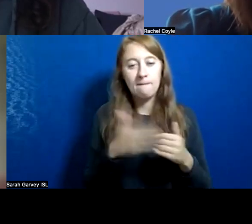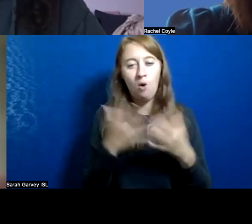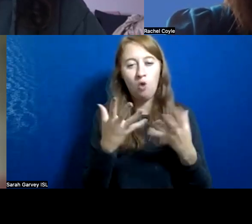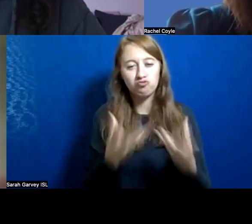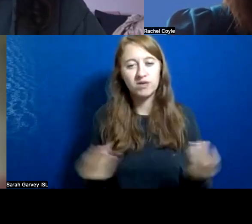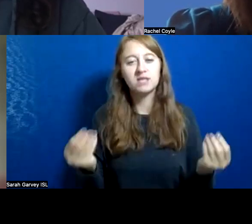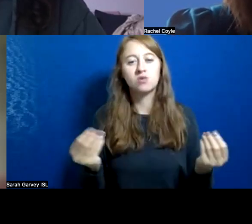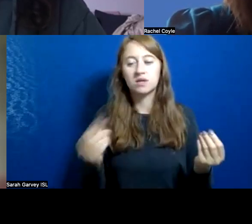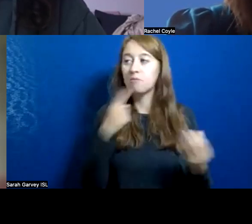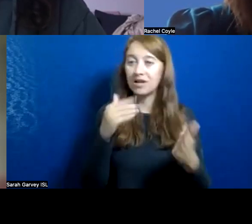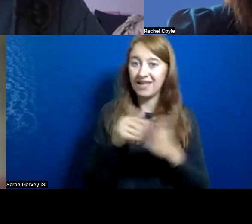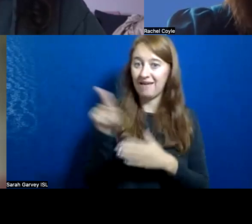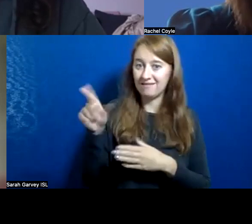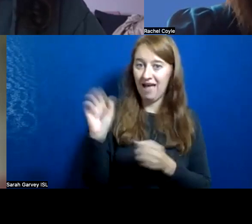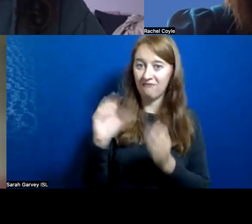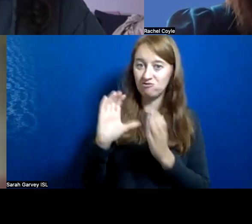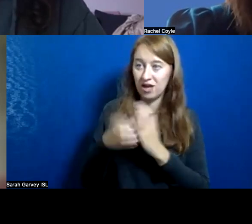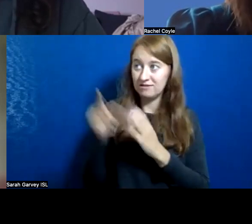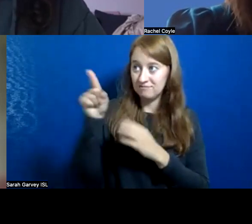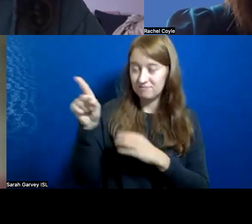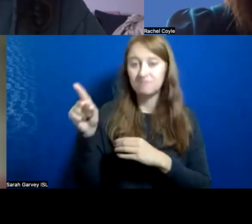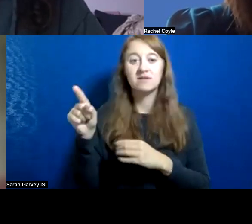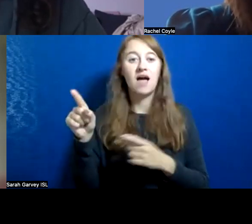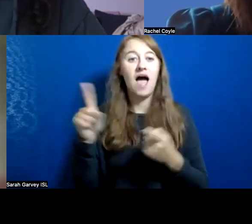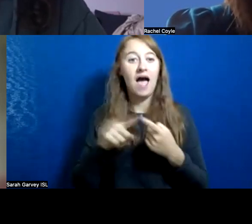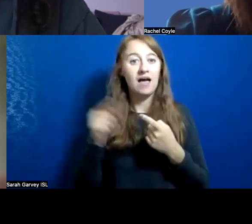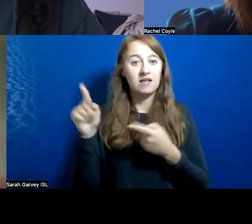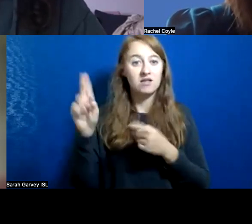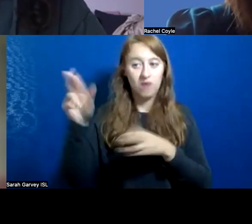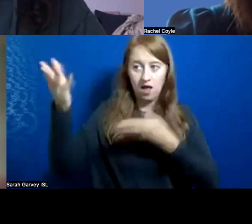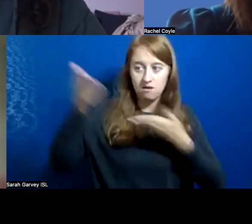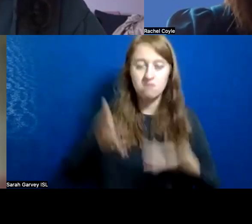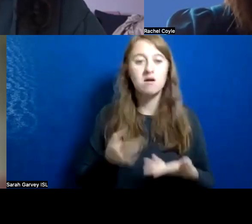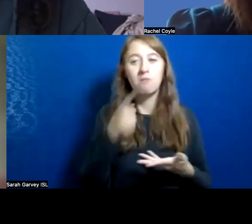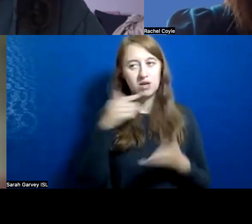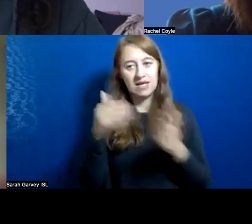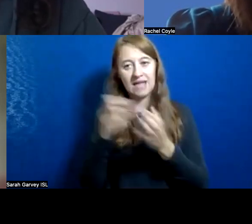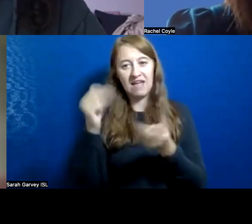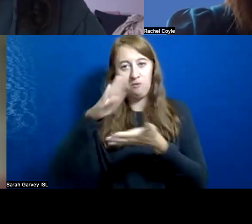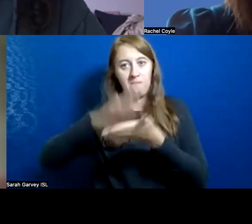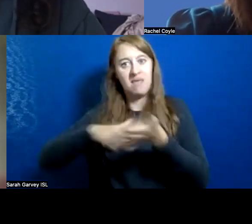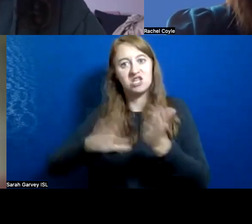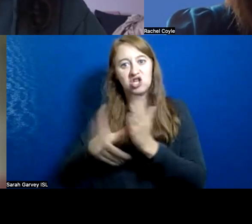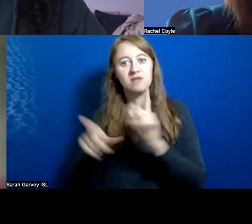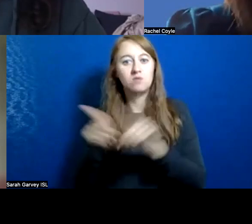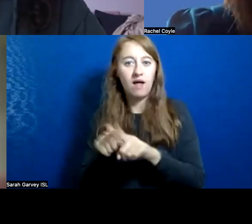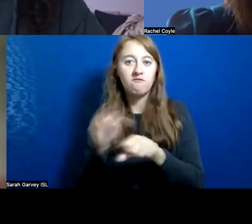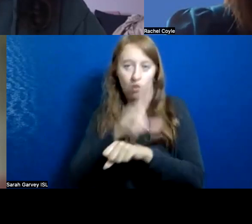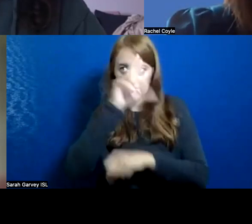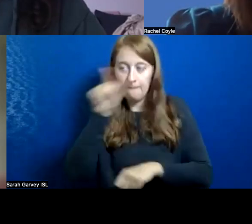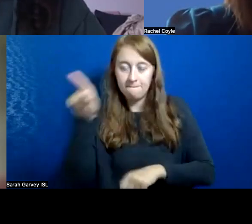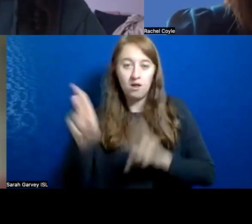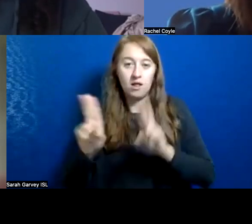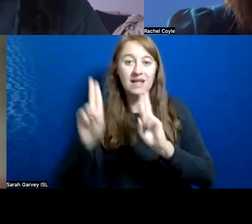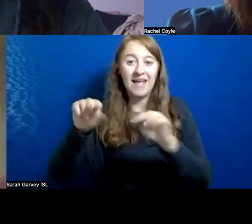but there are also missed opportunities. This last mandate, for instance, we could have had quotas at EU election level, and